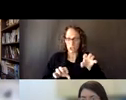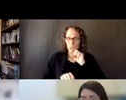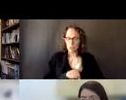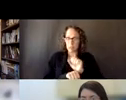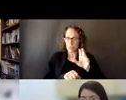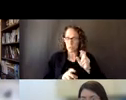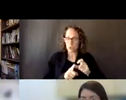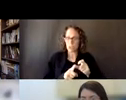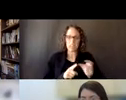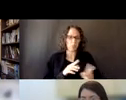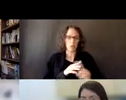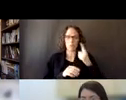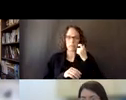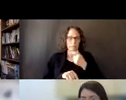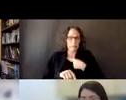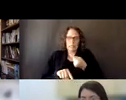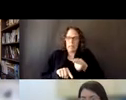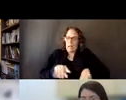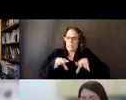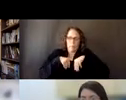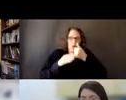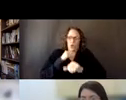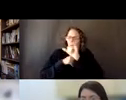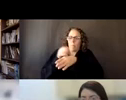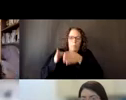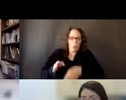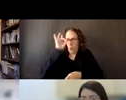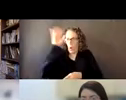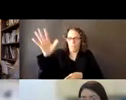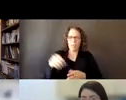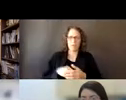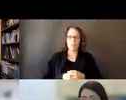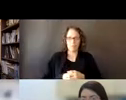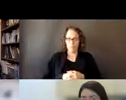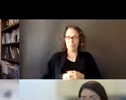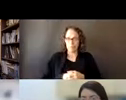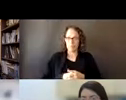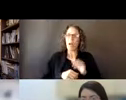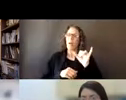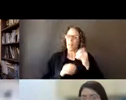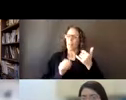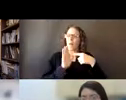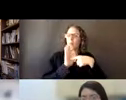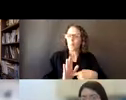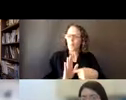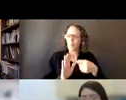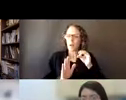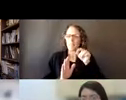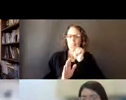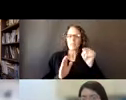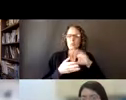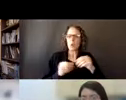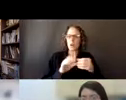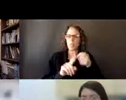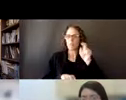away because he wanted to be free from Houston. And so these are some of the stories that I've been able to retrieve that really